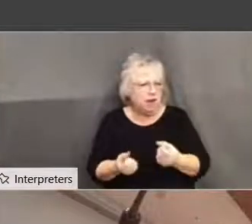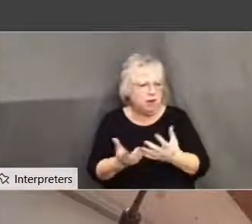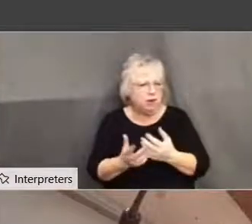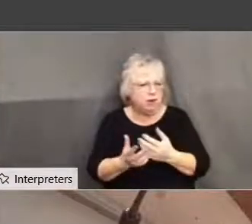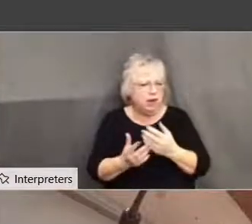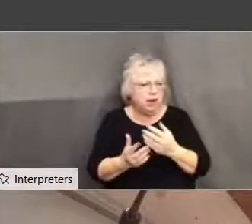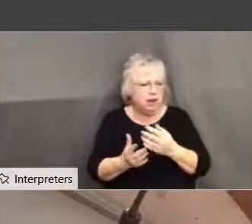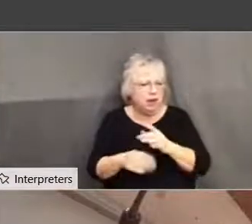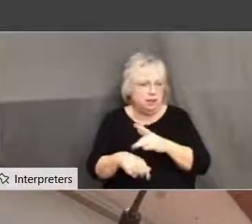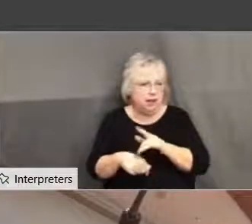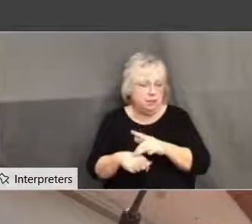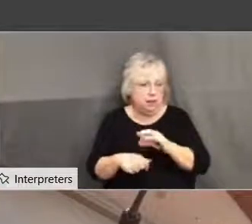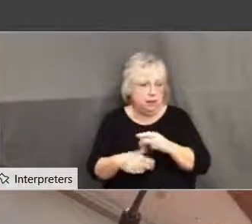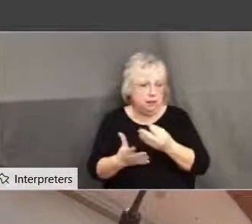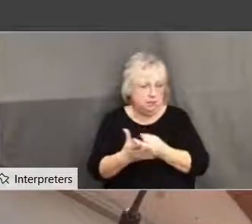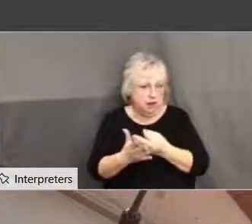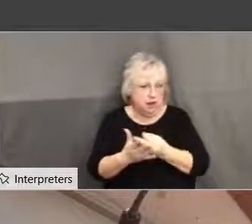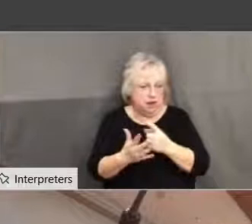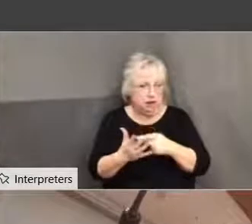of funding to make these improvements?